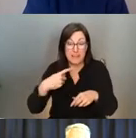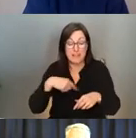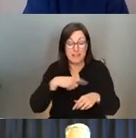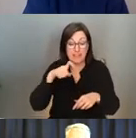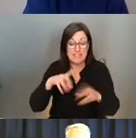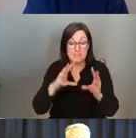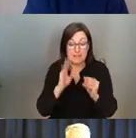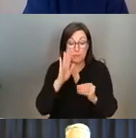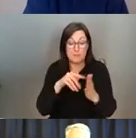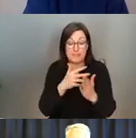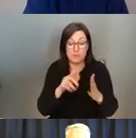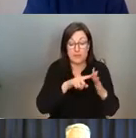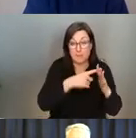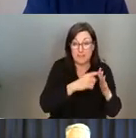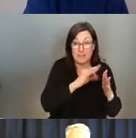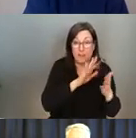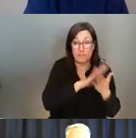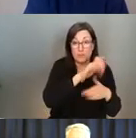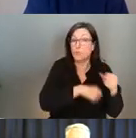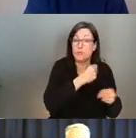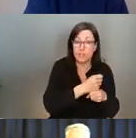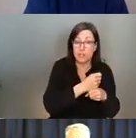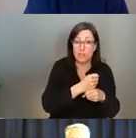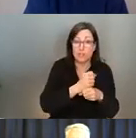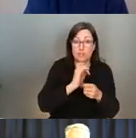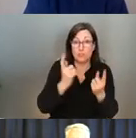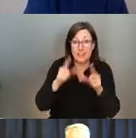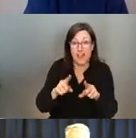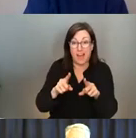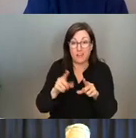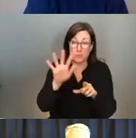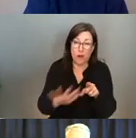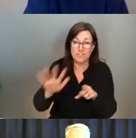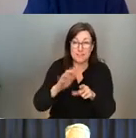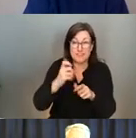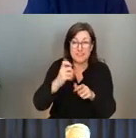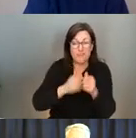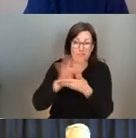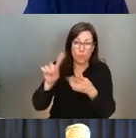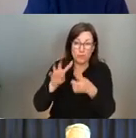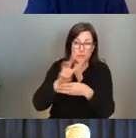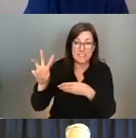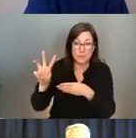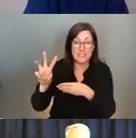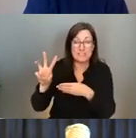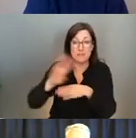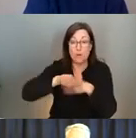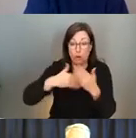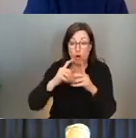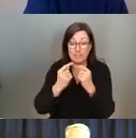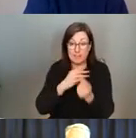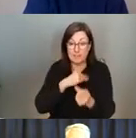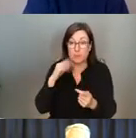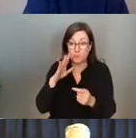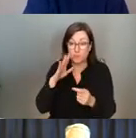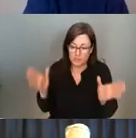will be scheduled at the beginning of the school year to be held approximately every 4 to 6 weeks. All team members will be encouraged to